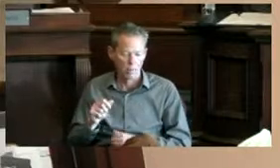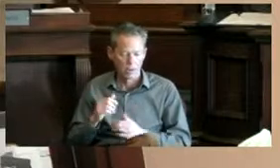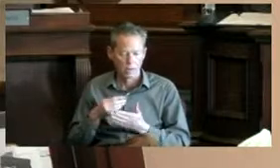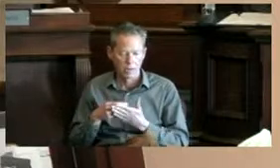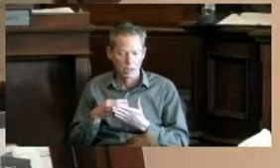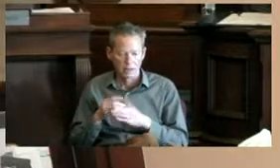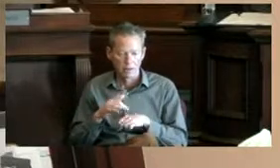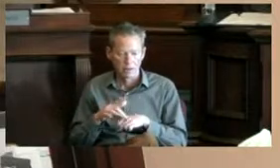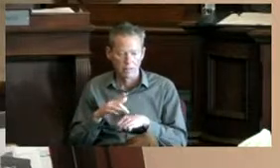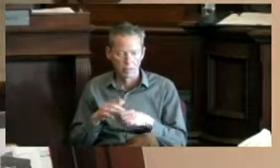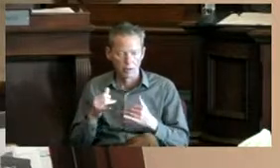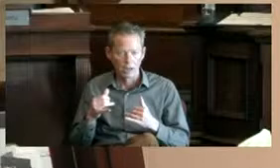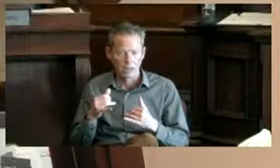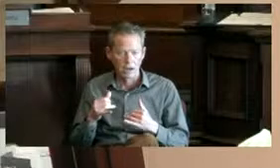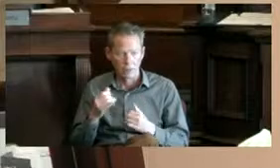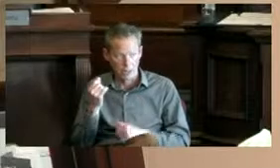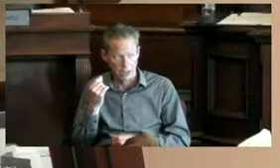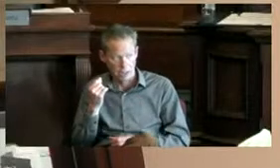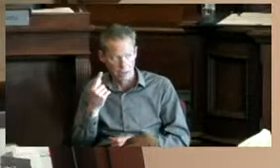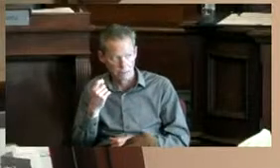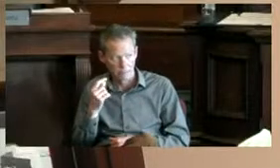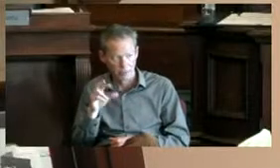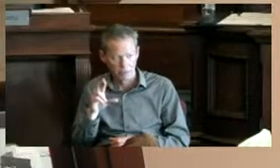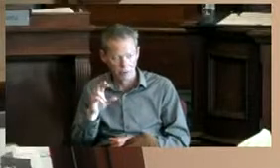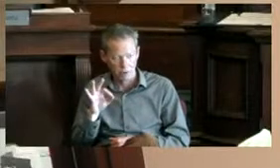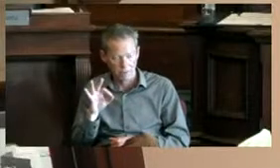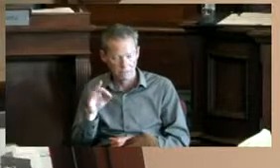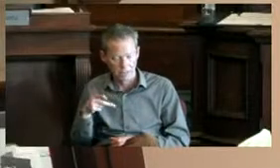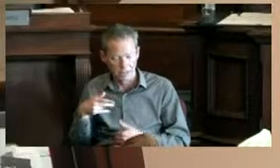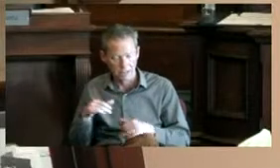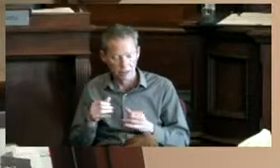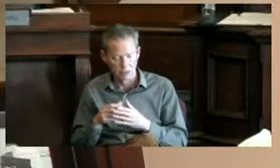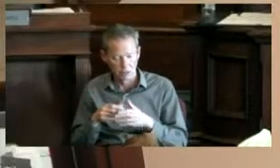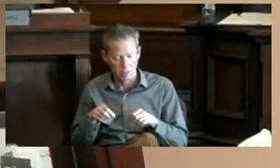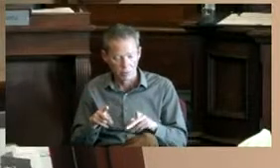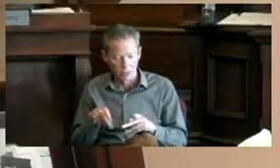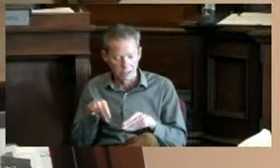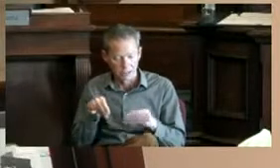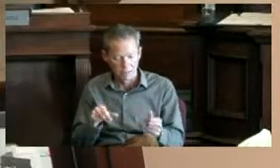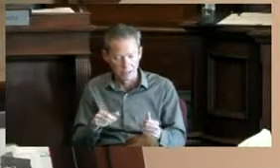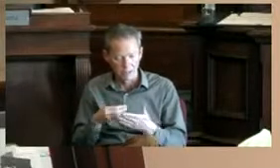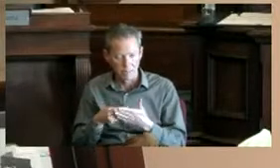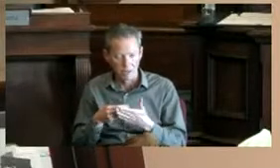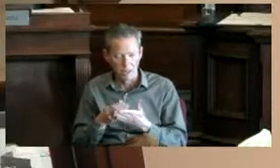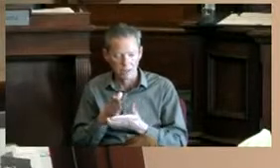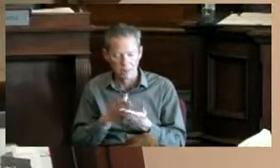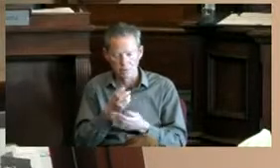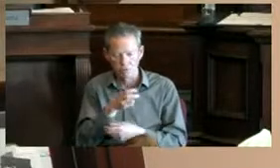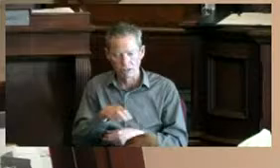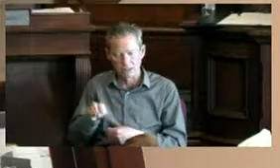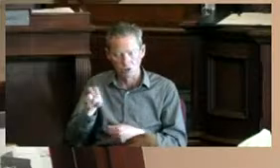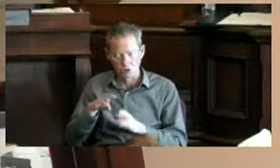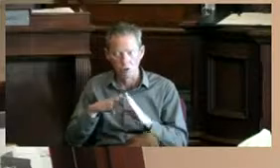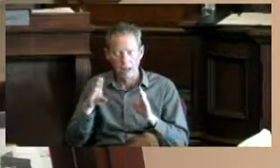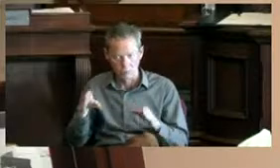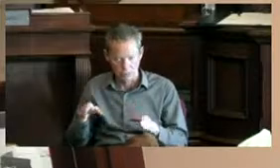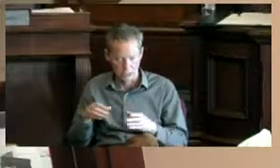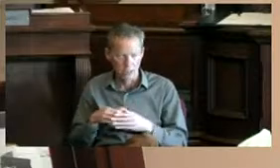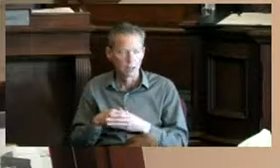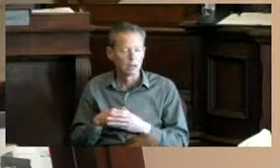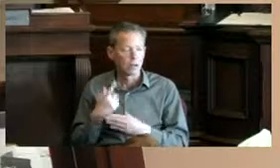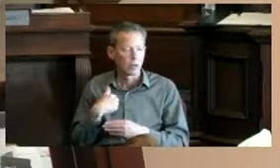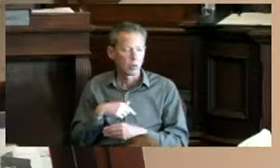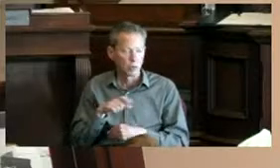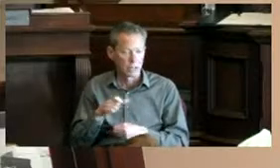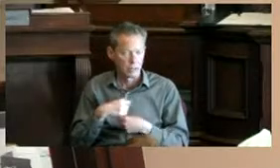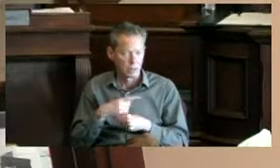available to us right now that I understand there was an RFP, and there's still an opportunity to spend some money on some of the transitional housing. And we need to